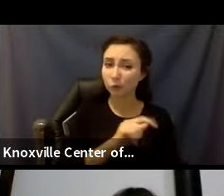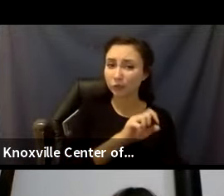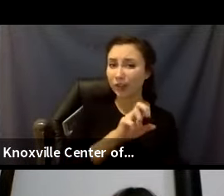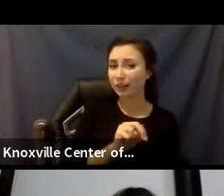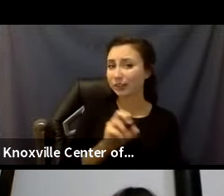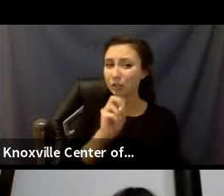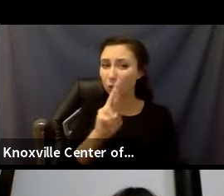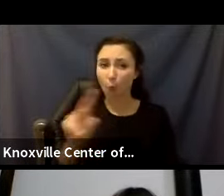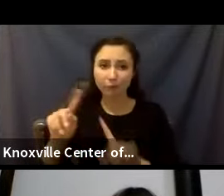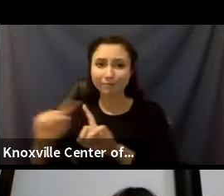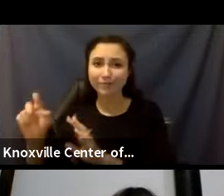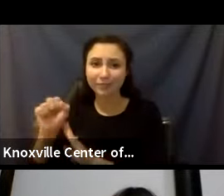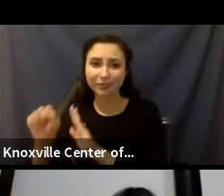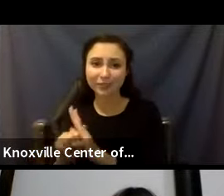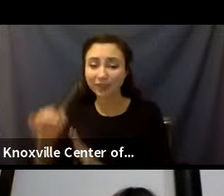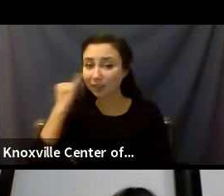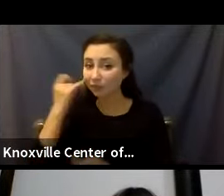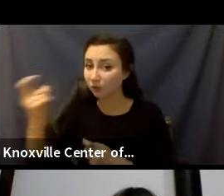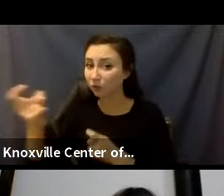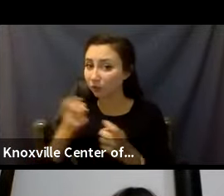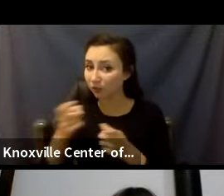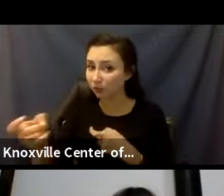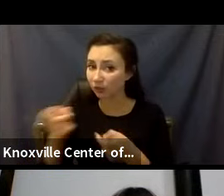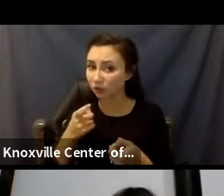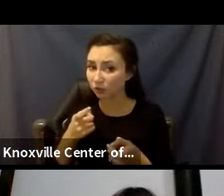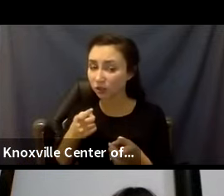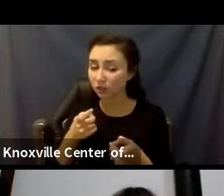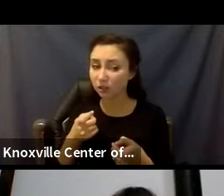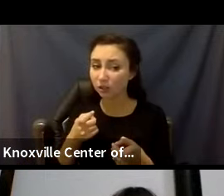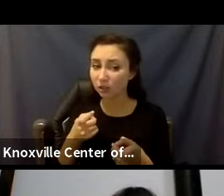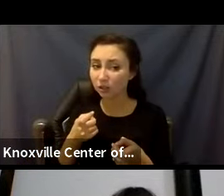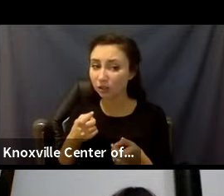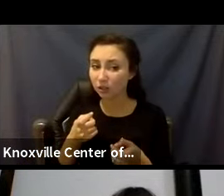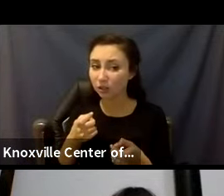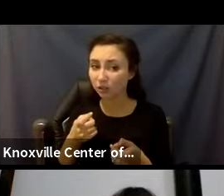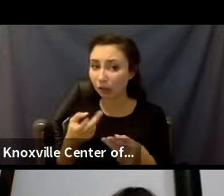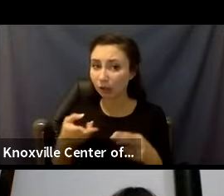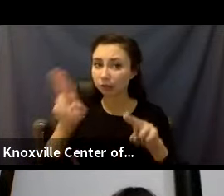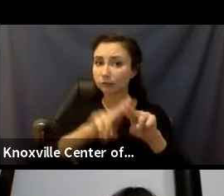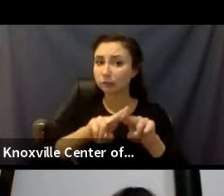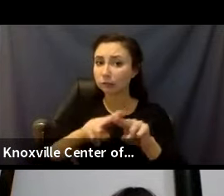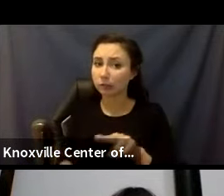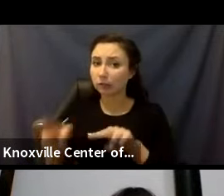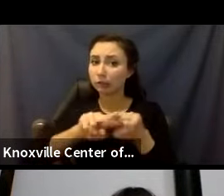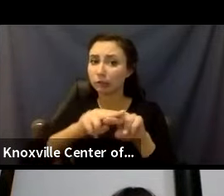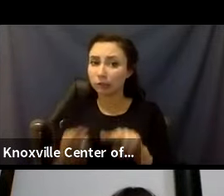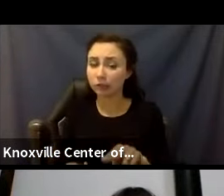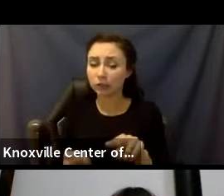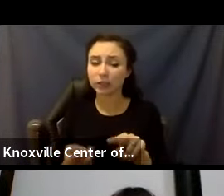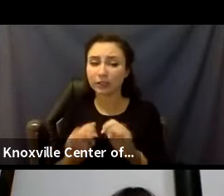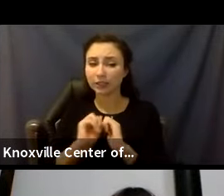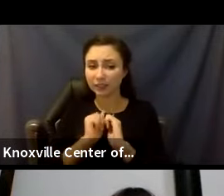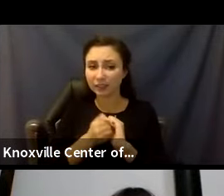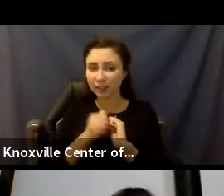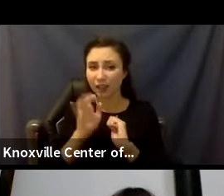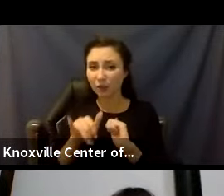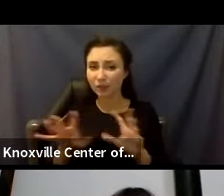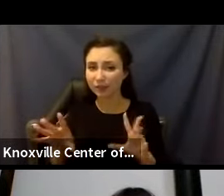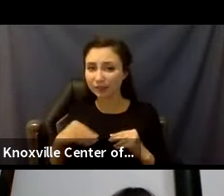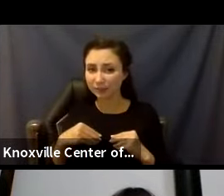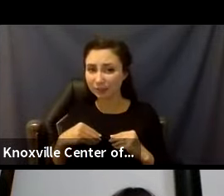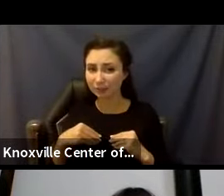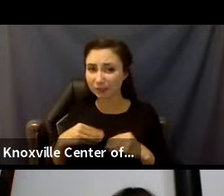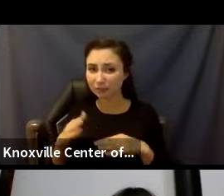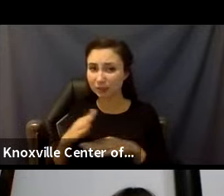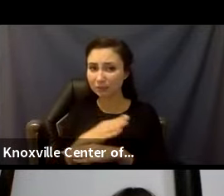if regulations have been sort of ratcheted up and ratcheted back down, and how that's accepted by